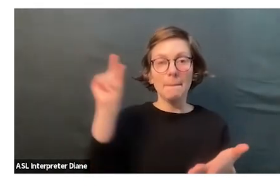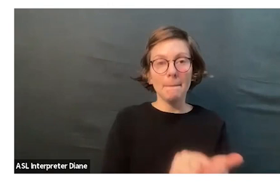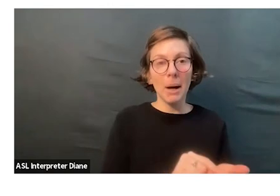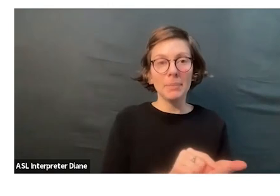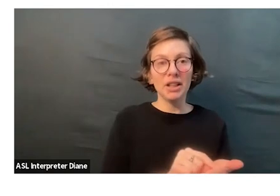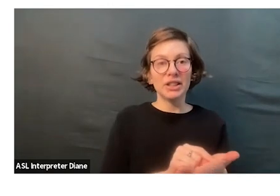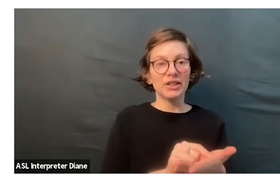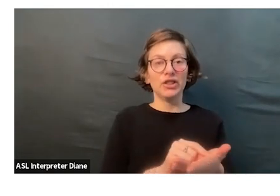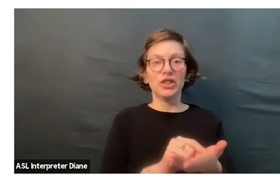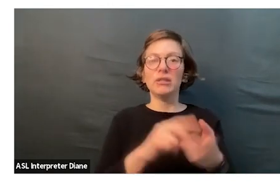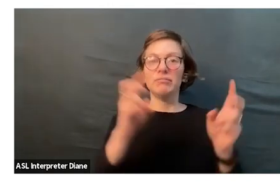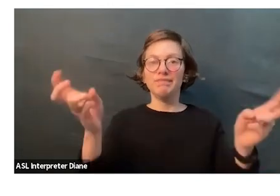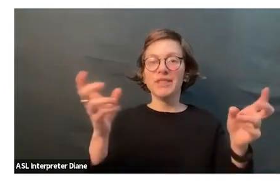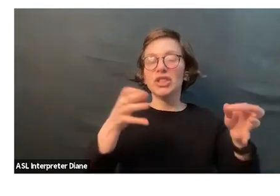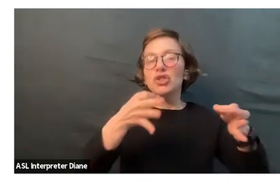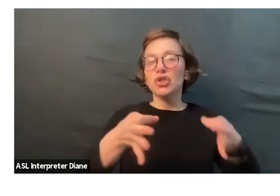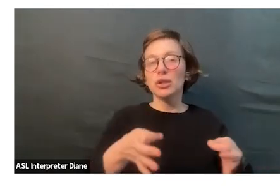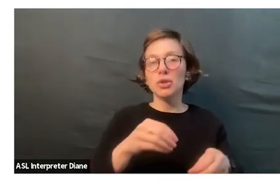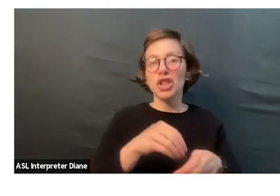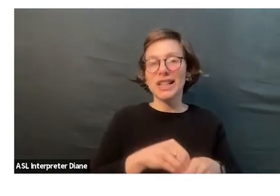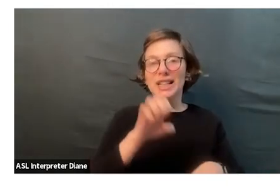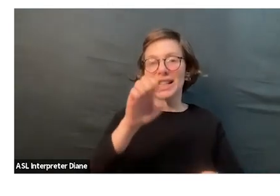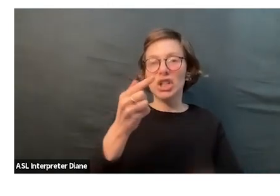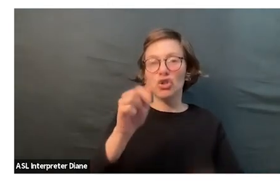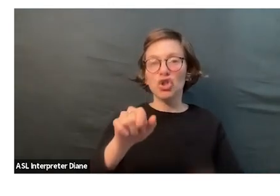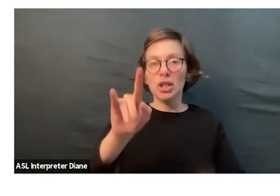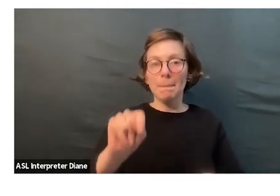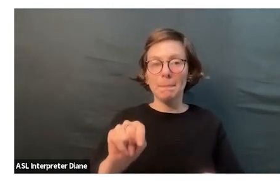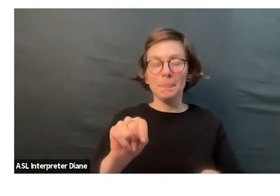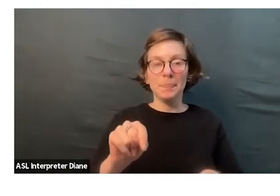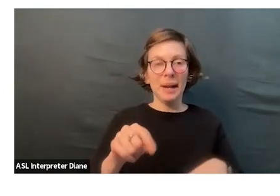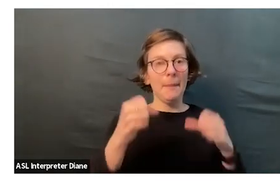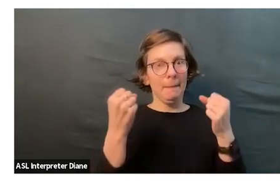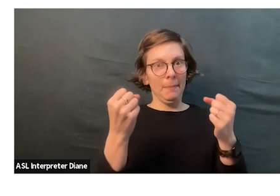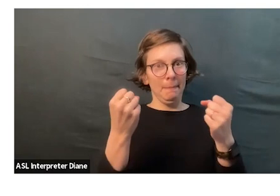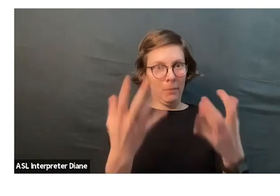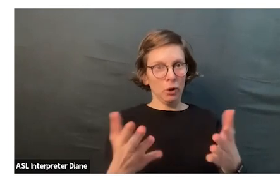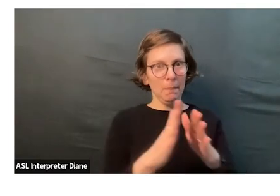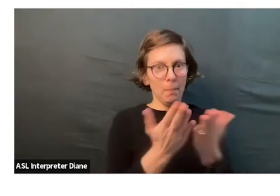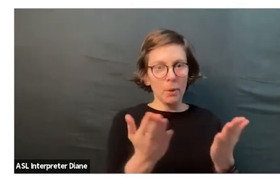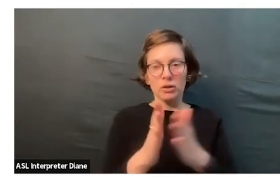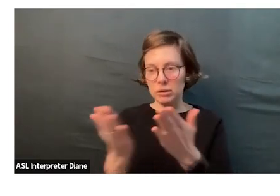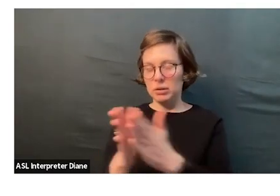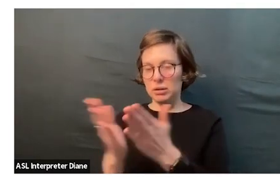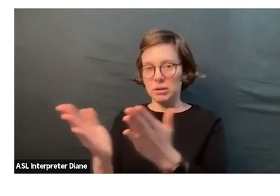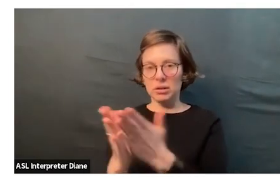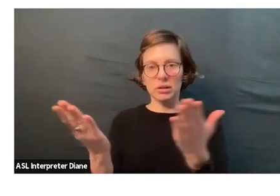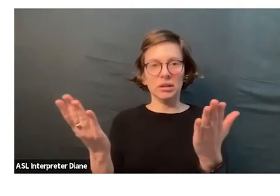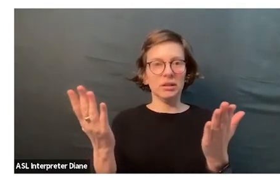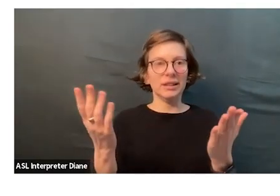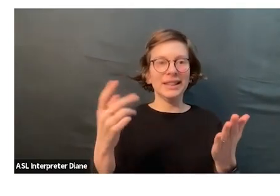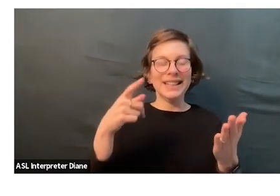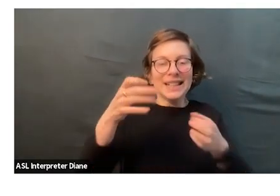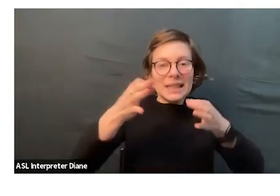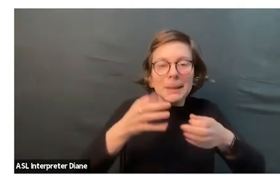of Egypt. And it was published serially, making its full appearance in the early 1800s. But it